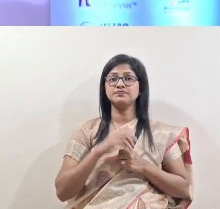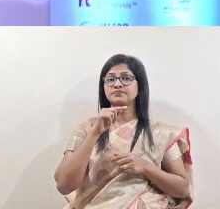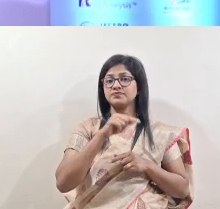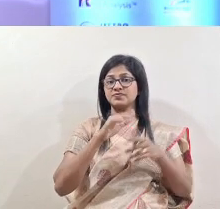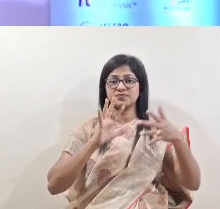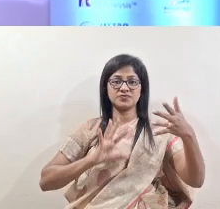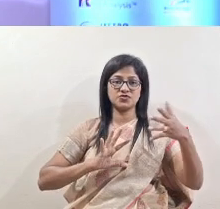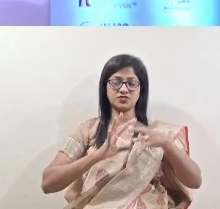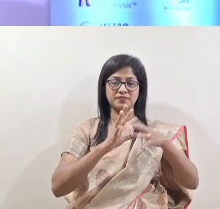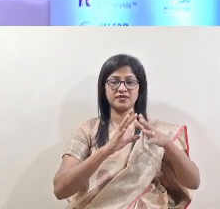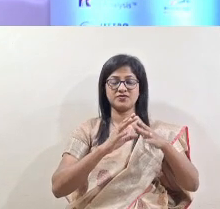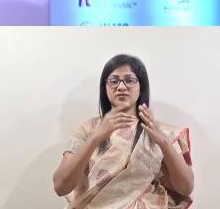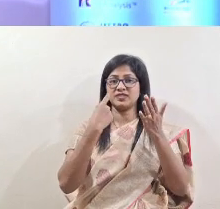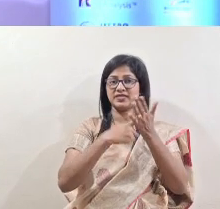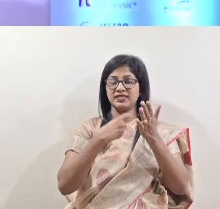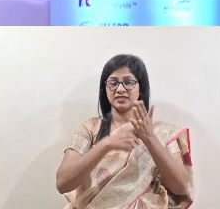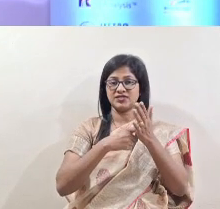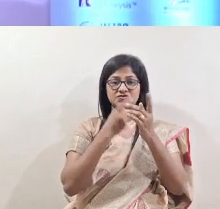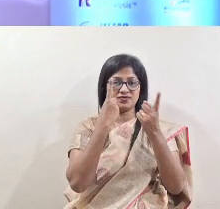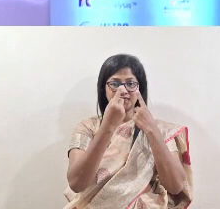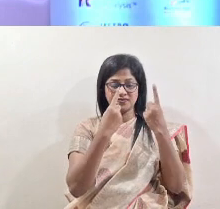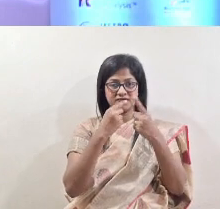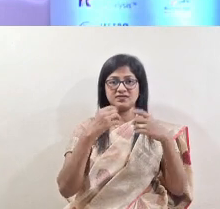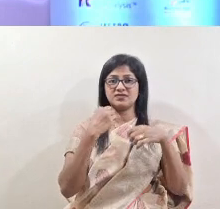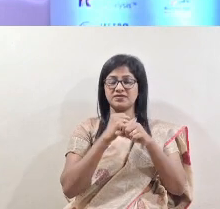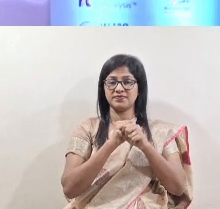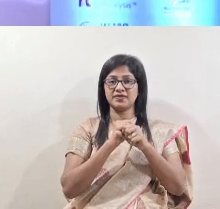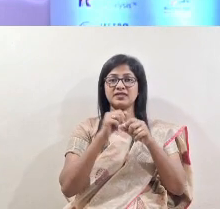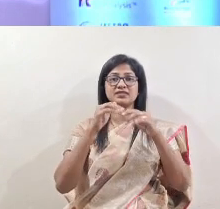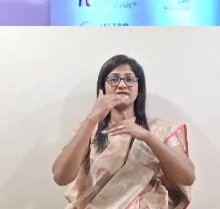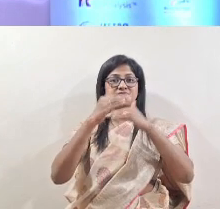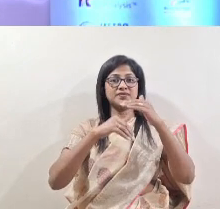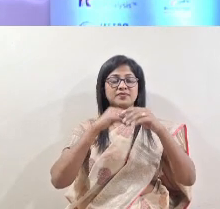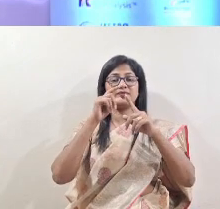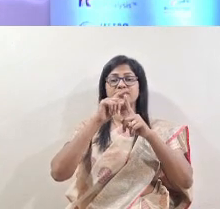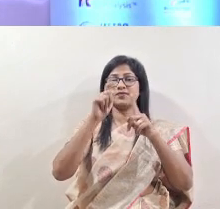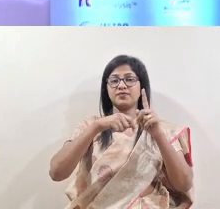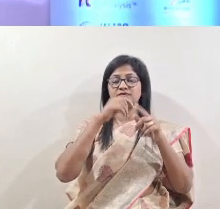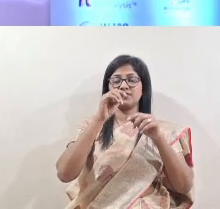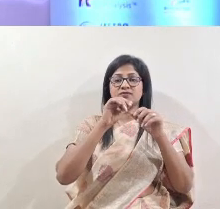Here is a summary of regression analysis conducted for developing proposed model.